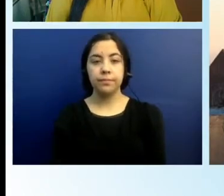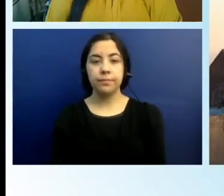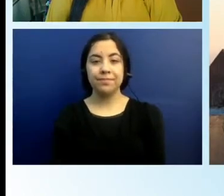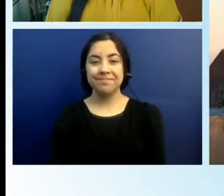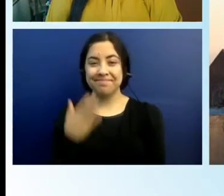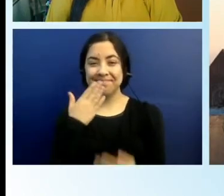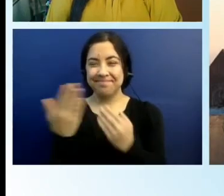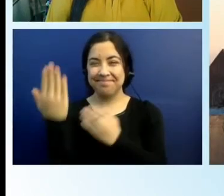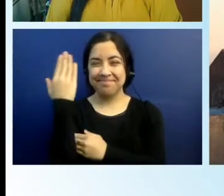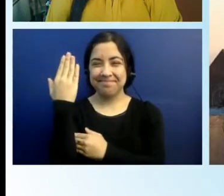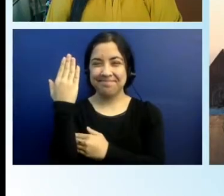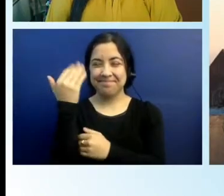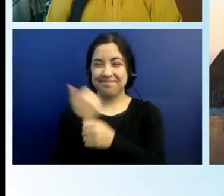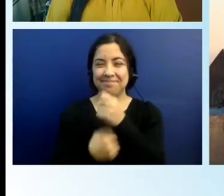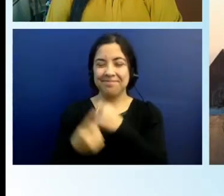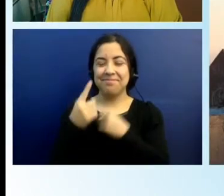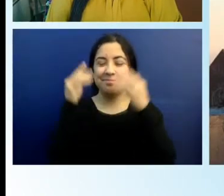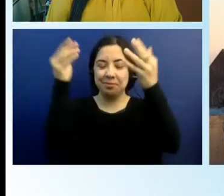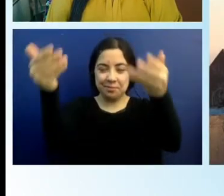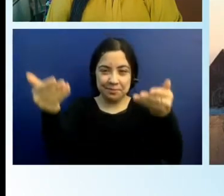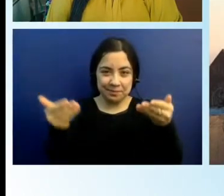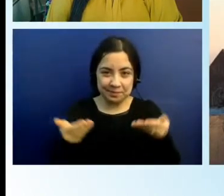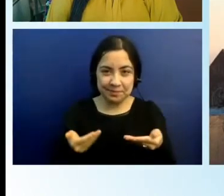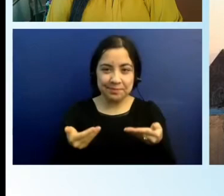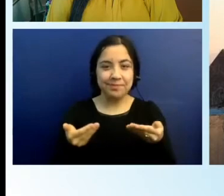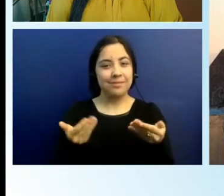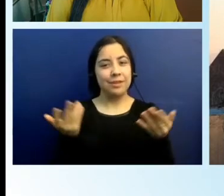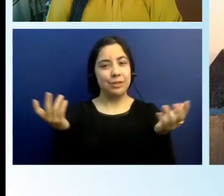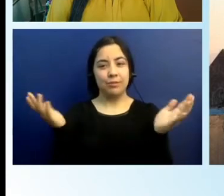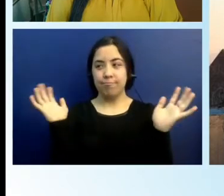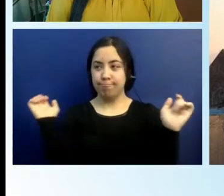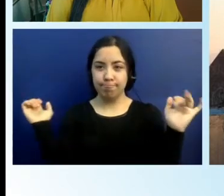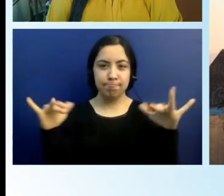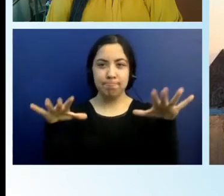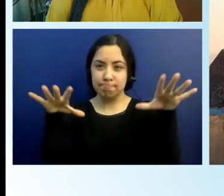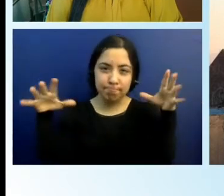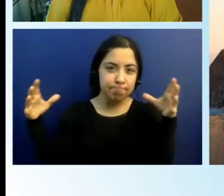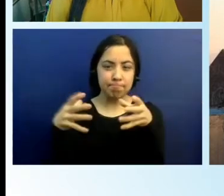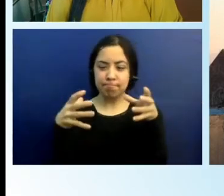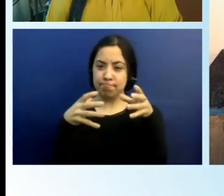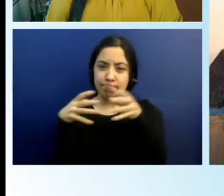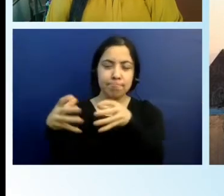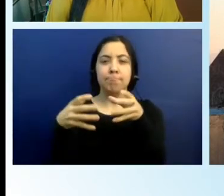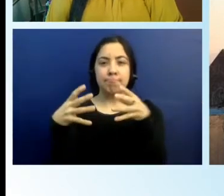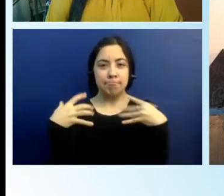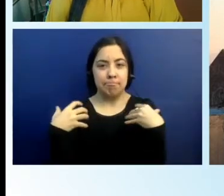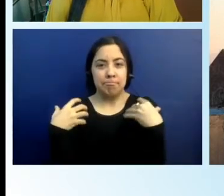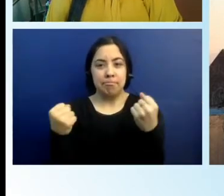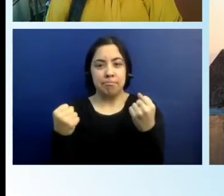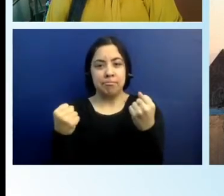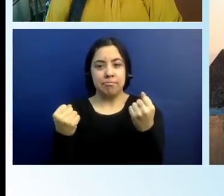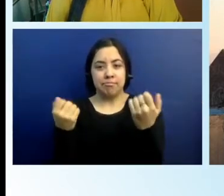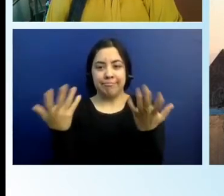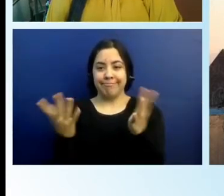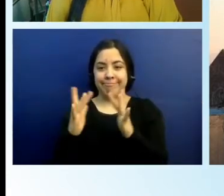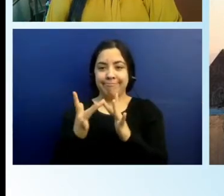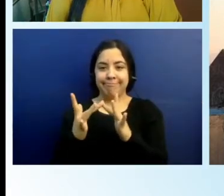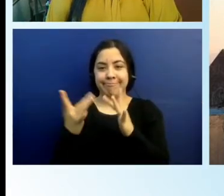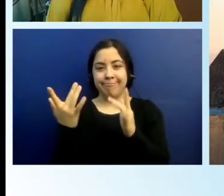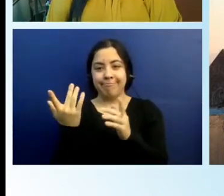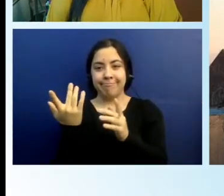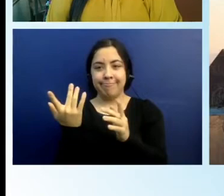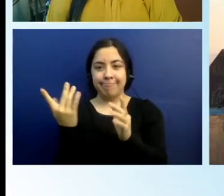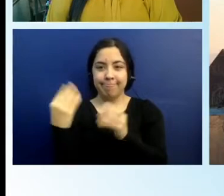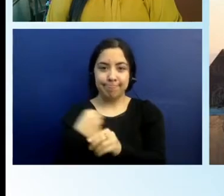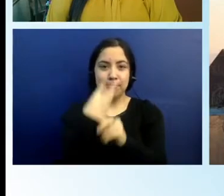Good morning, everyone, and welcome to the Together We Heal Virtual Summit. My name is Candace Moore, and I serve as the Chief